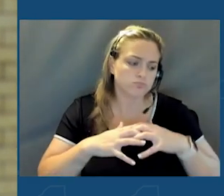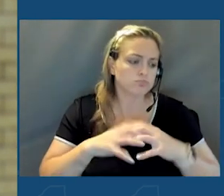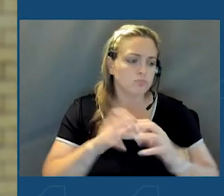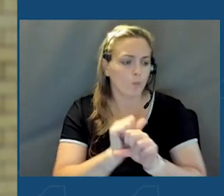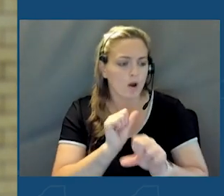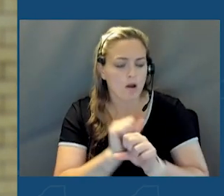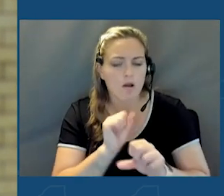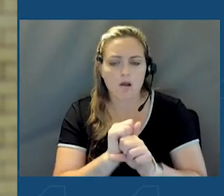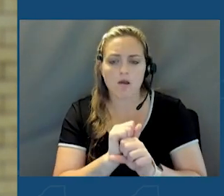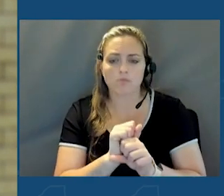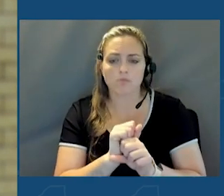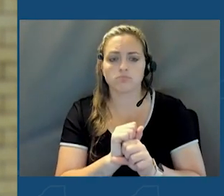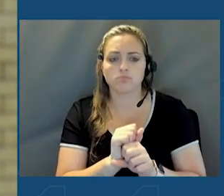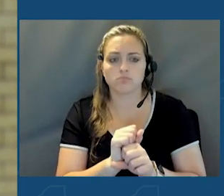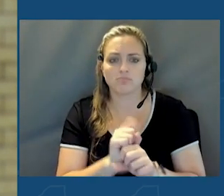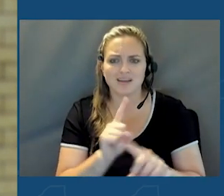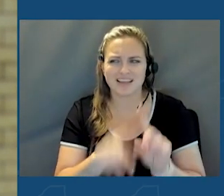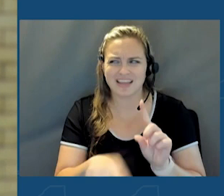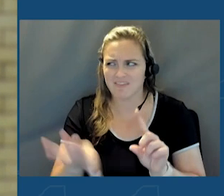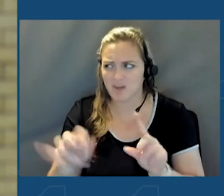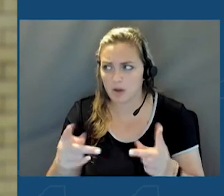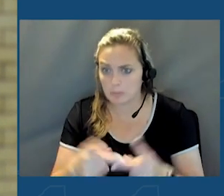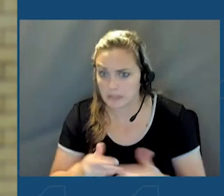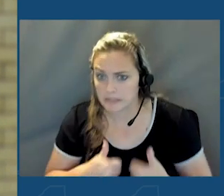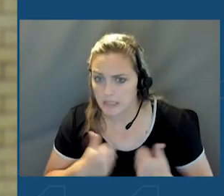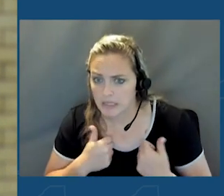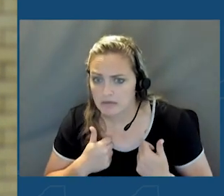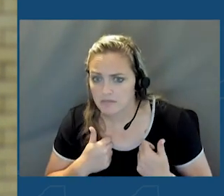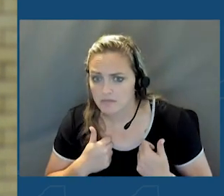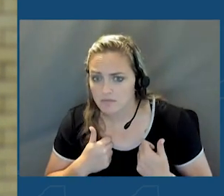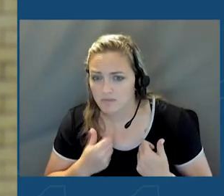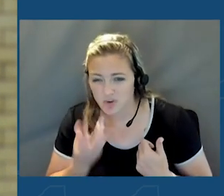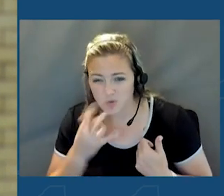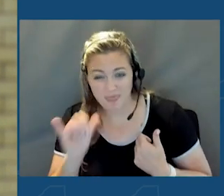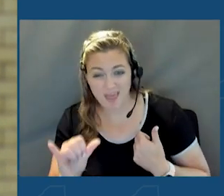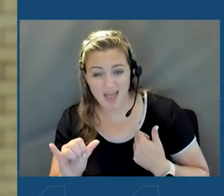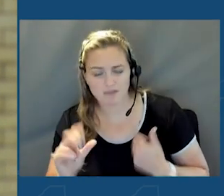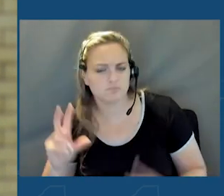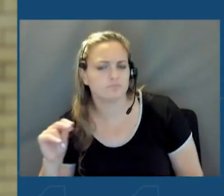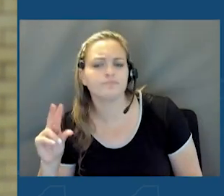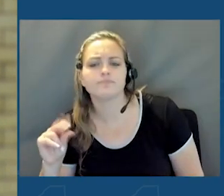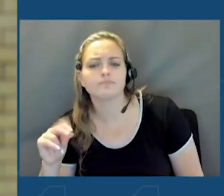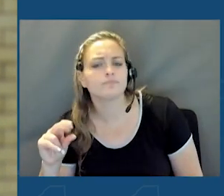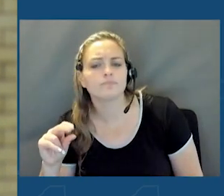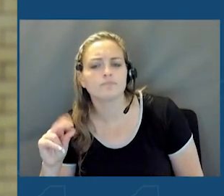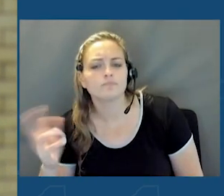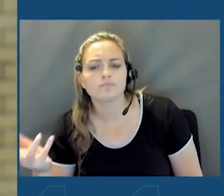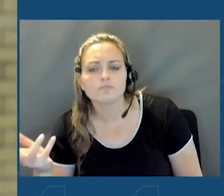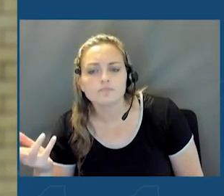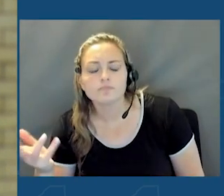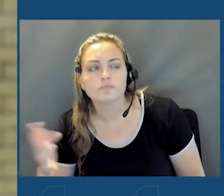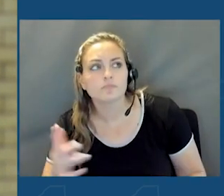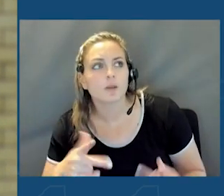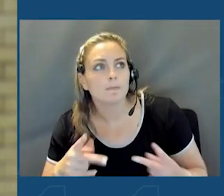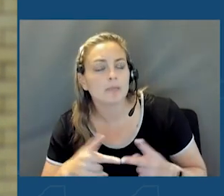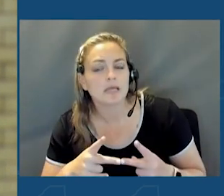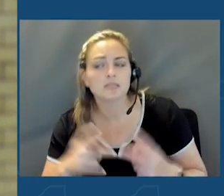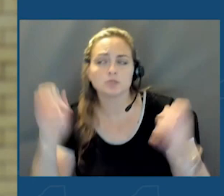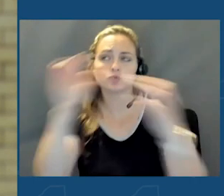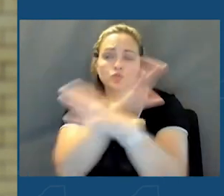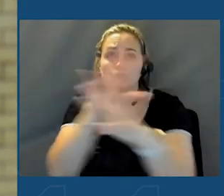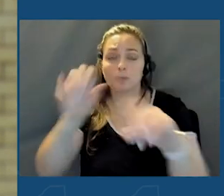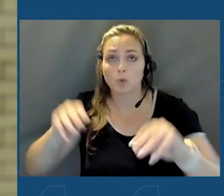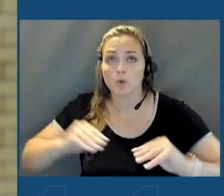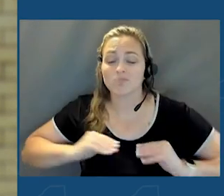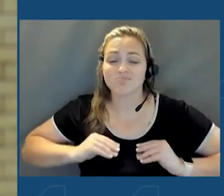want to launch their careers, can't even find a studio apartment. We want to be that kind of place? No. A place where the dream of home ownership is